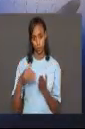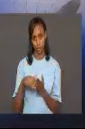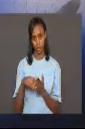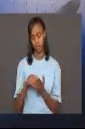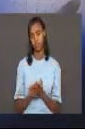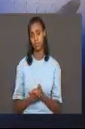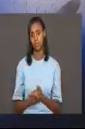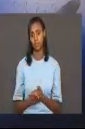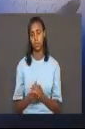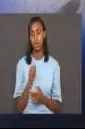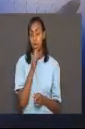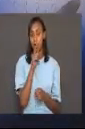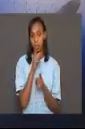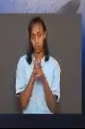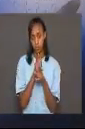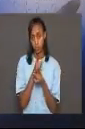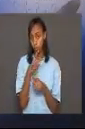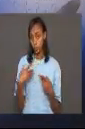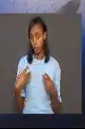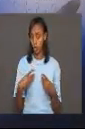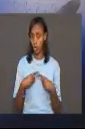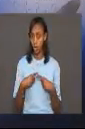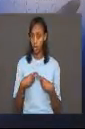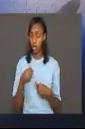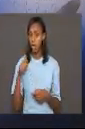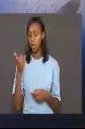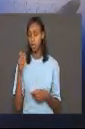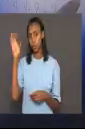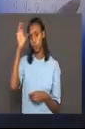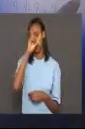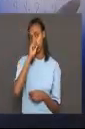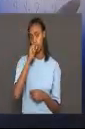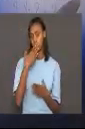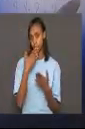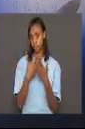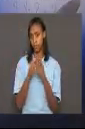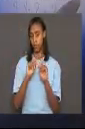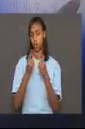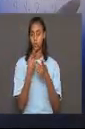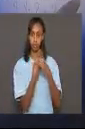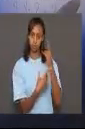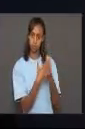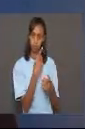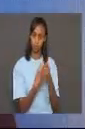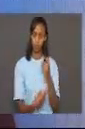Hello again. I am sure that you had another productive group discussion.